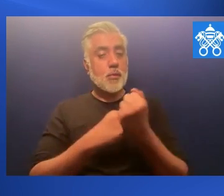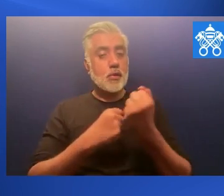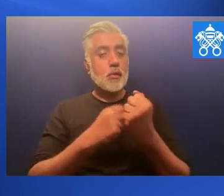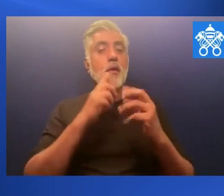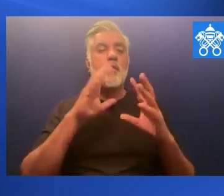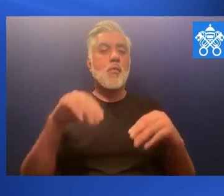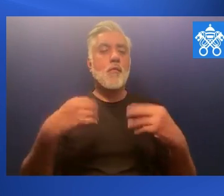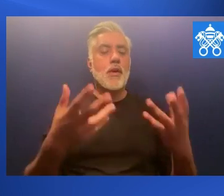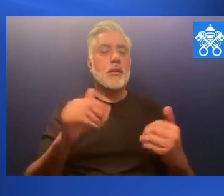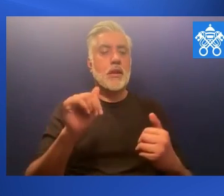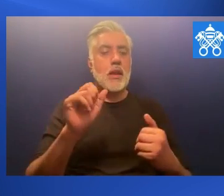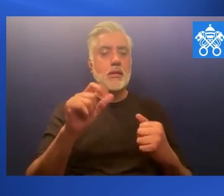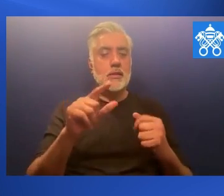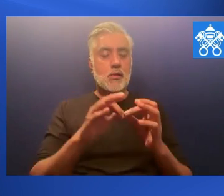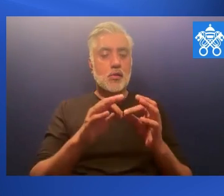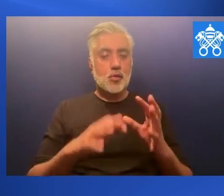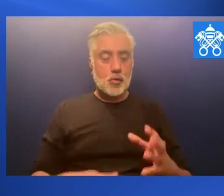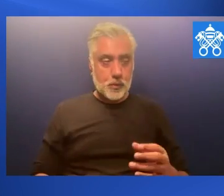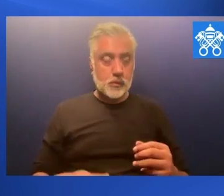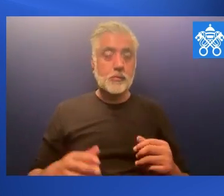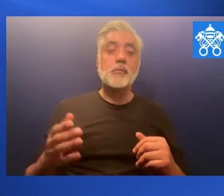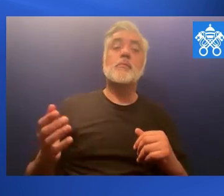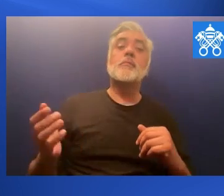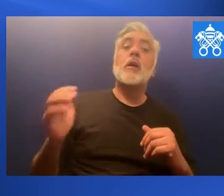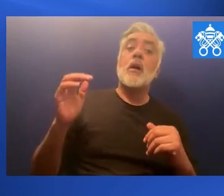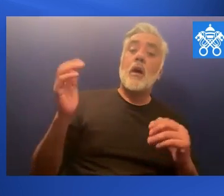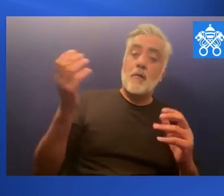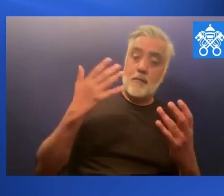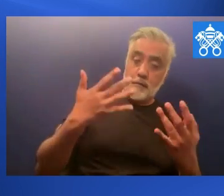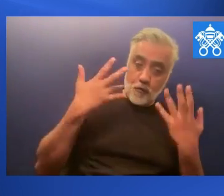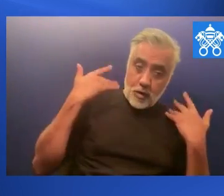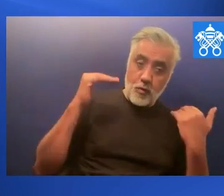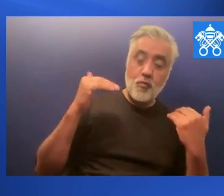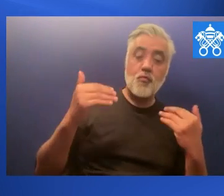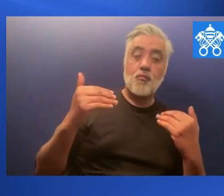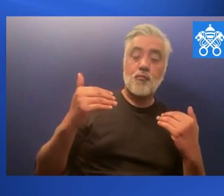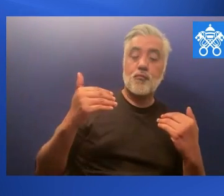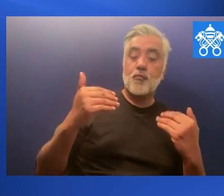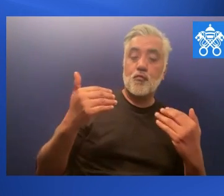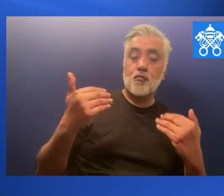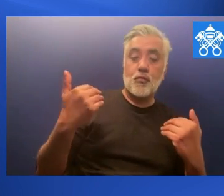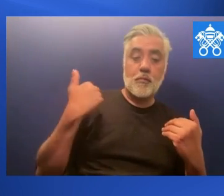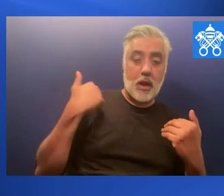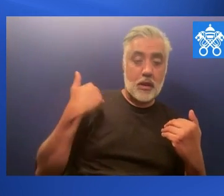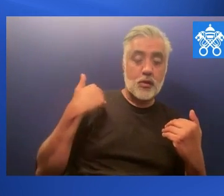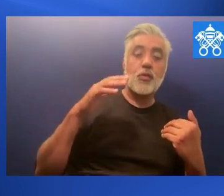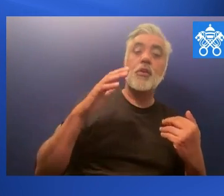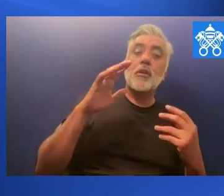India, and Sunday Shalom at Madarshan TV, and Uganda Catholic Television, Radio Maria England, and Luminous